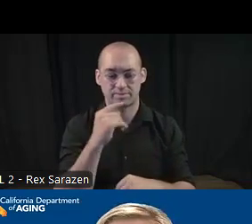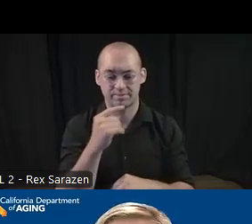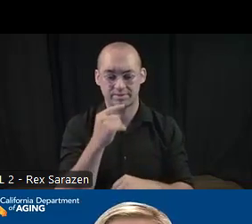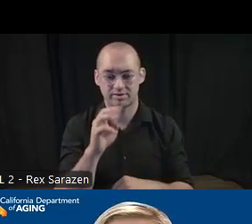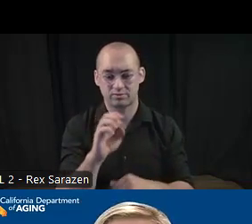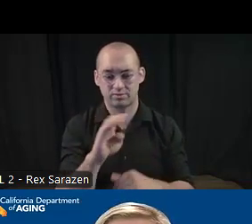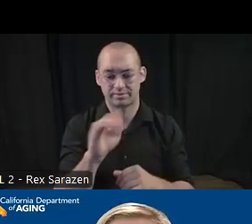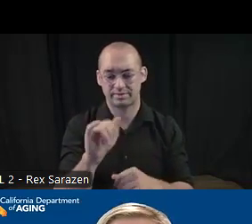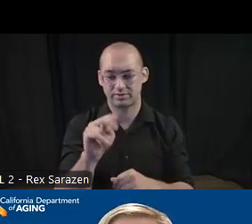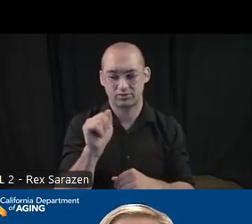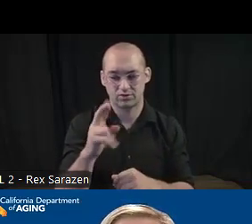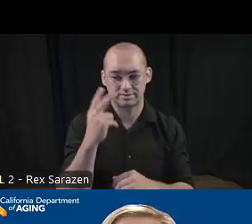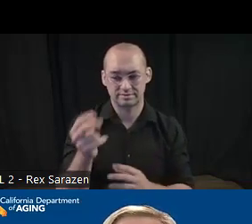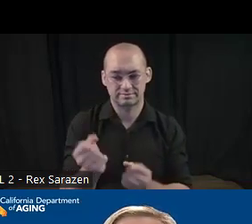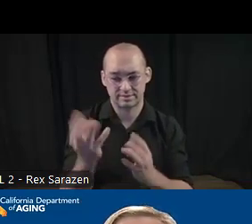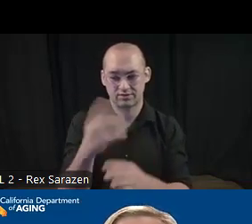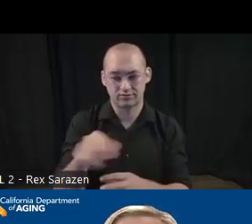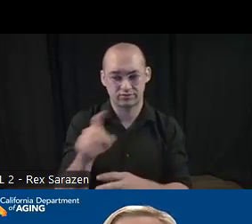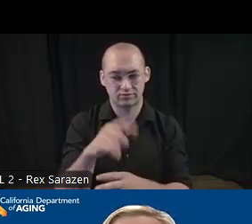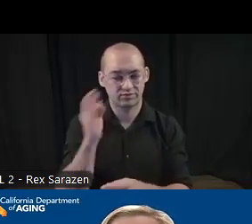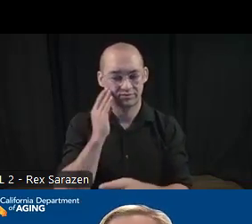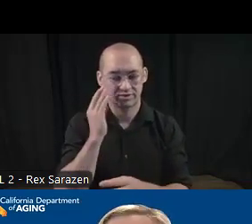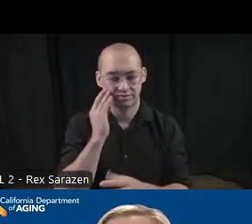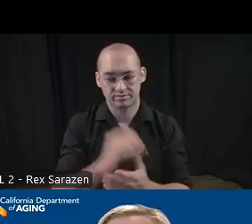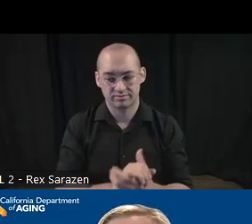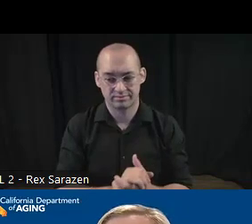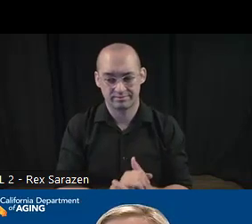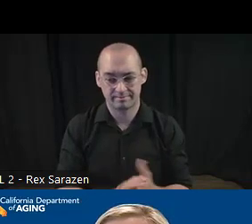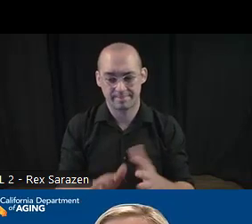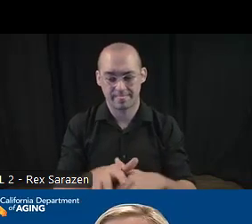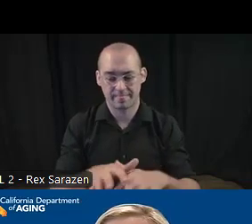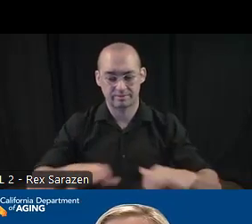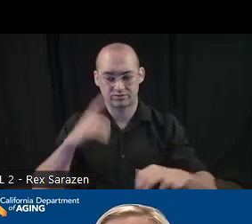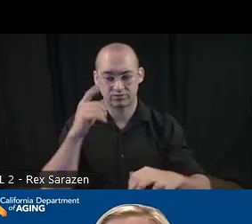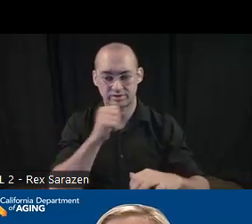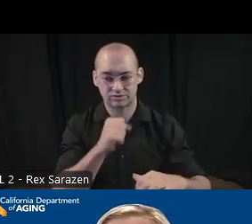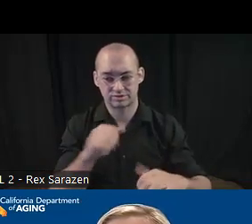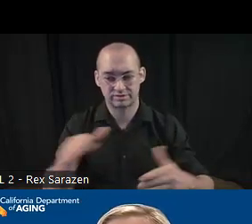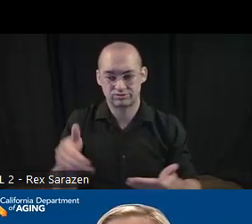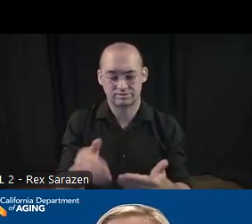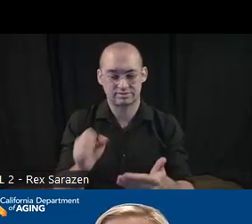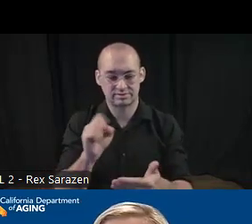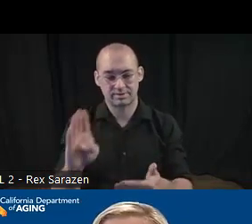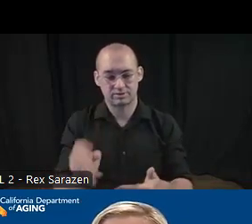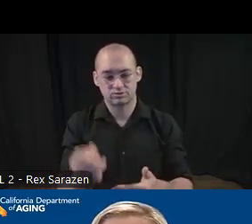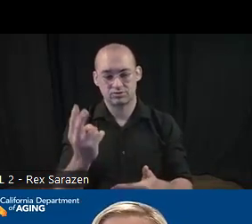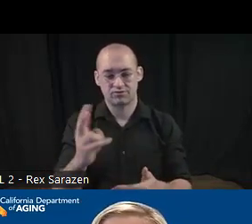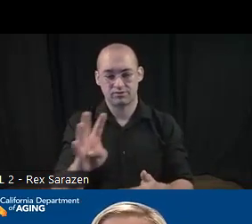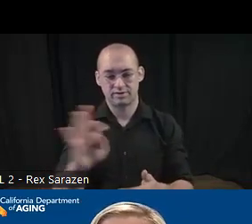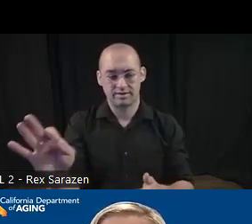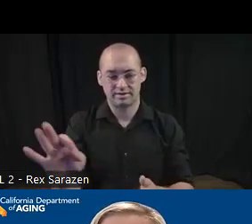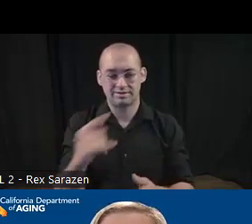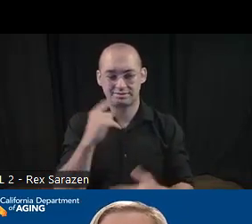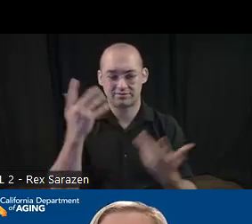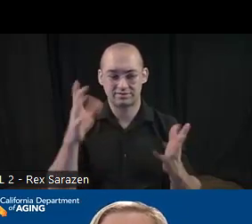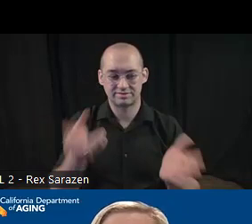of you joined. I see familiar faces. And the Commission on Aging did introduce Senate Bill 1249 that, as I mentioned, was signed